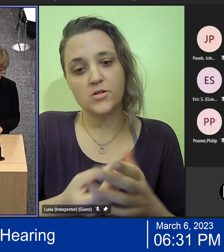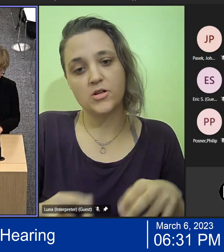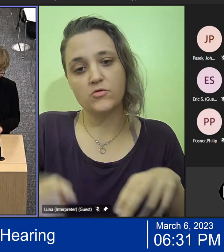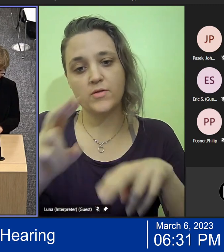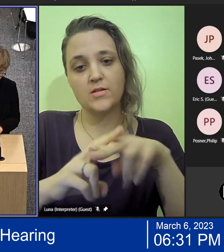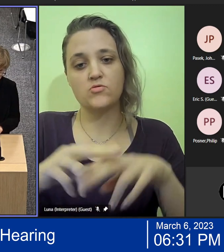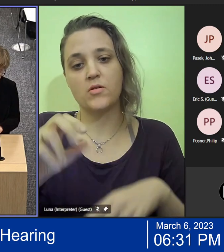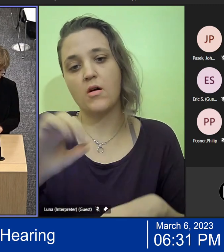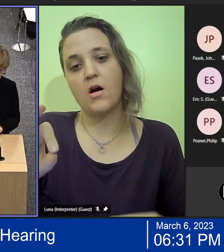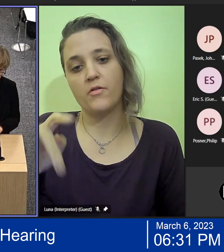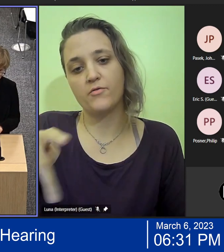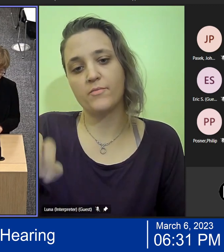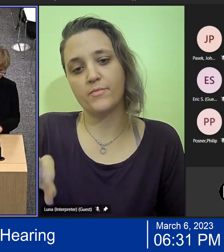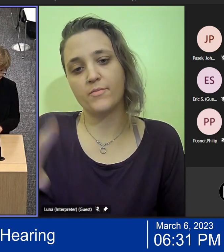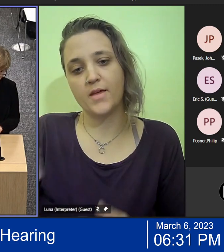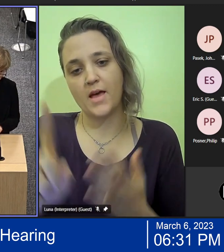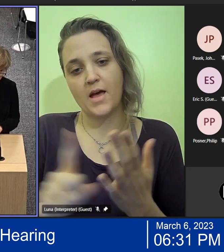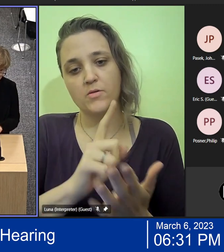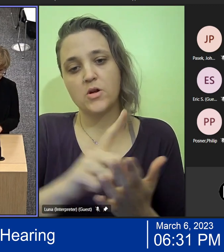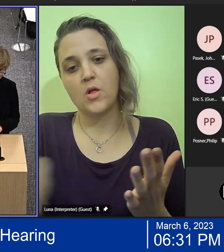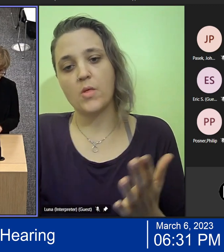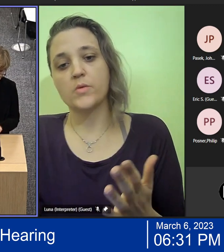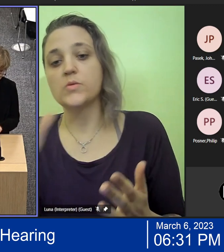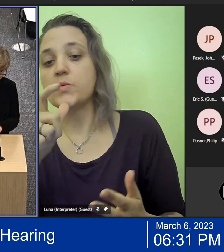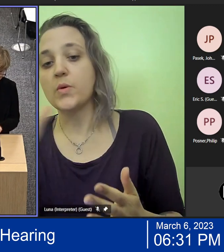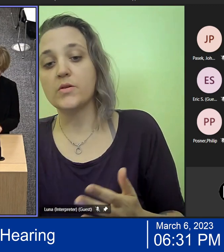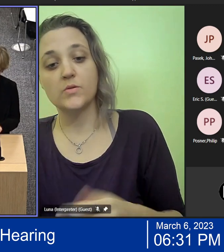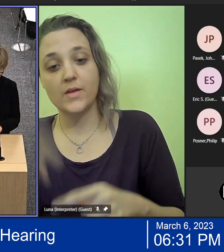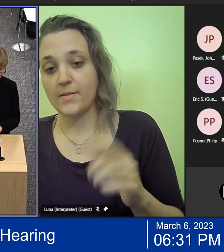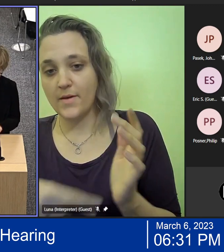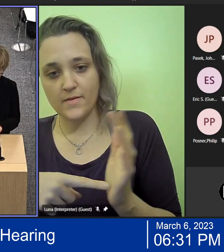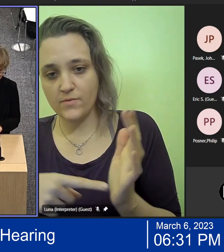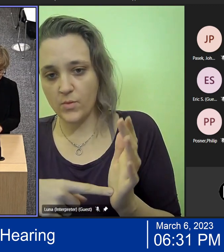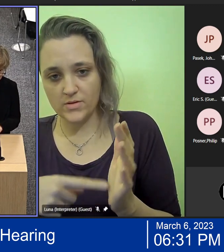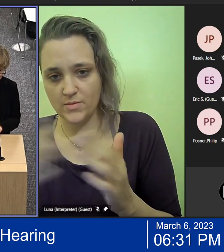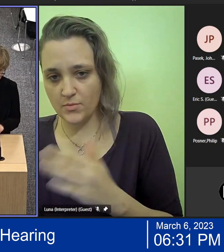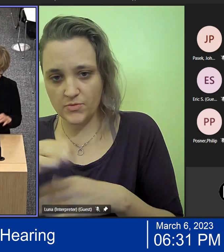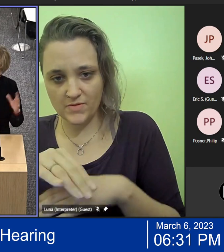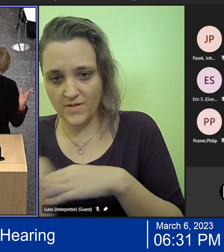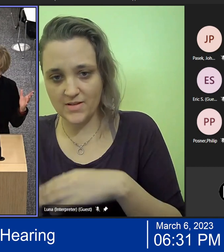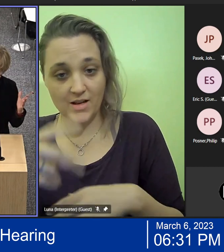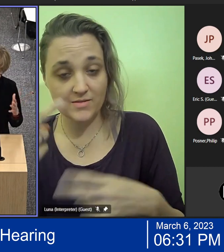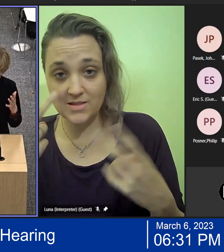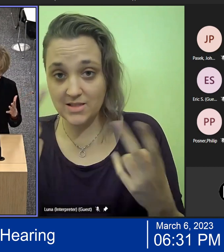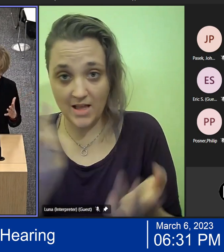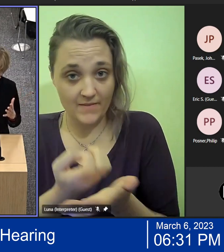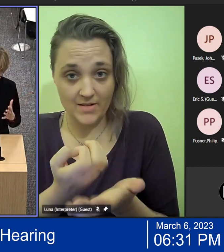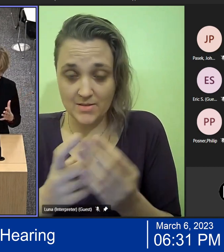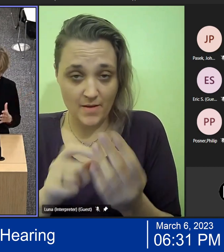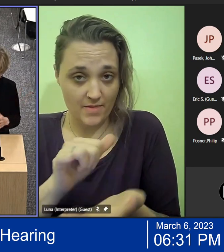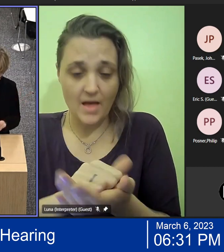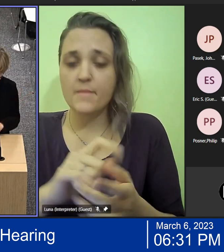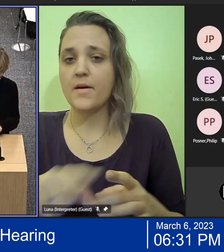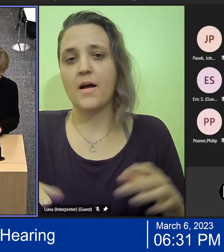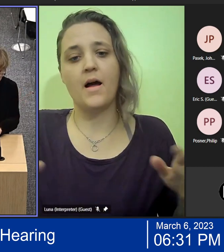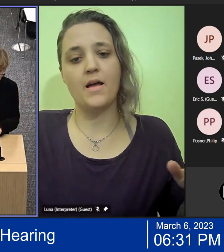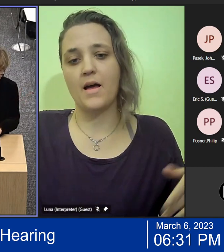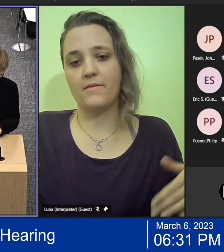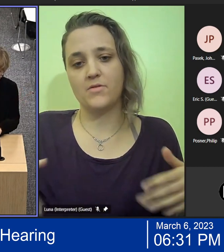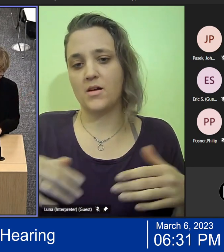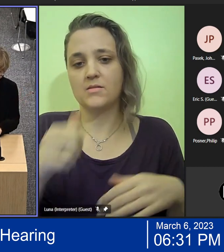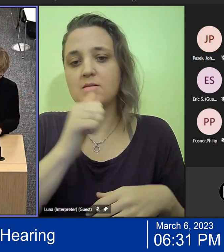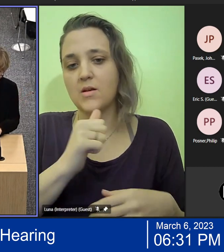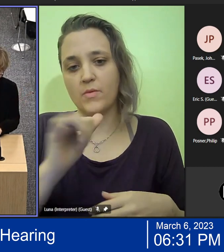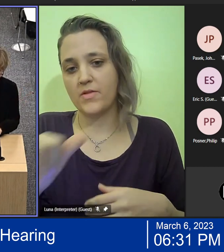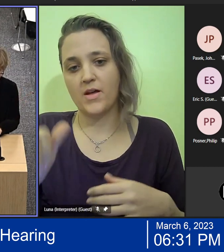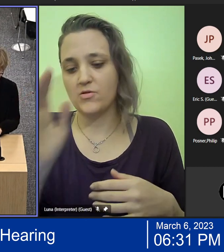impacted by the monetary increase during off-peak hours are also those who can afford to be most affected? I don't see any evidence of that, but I